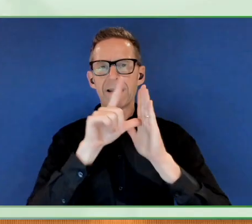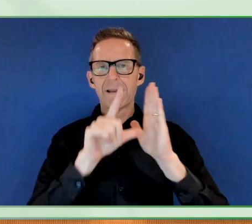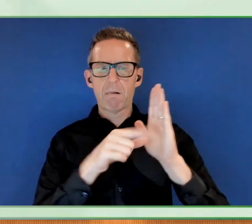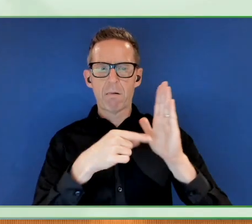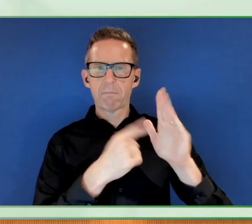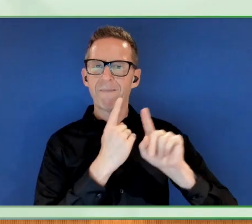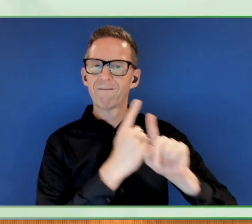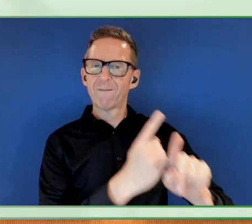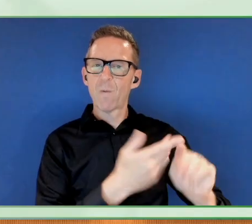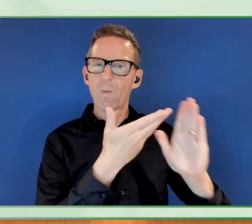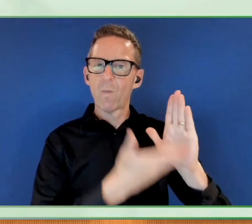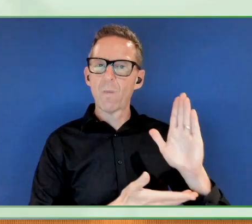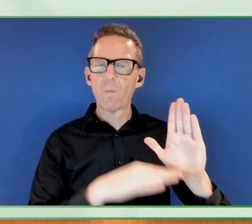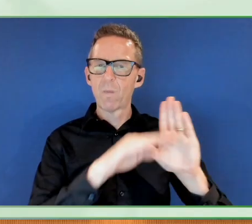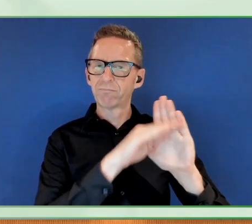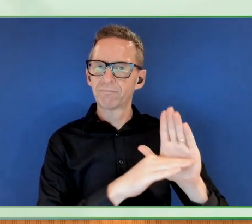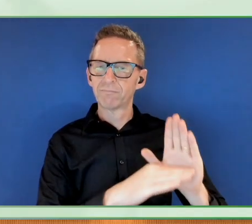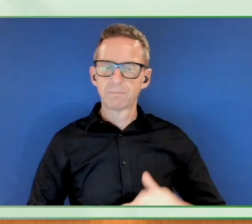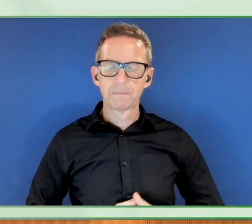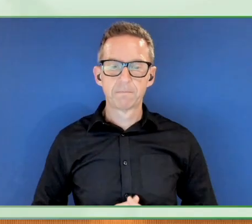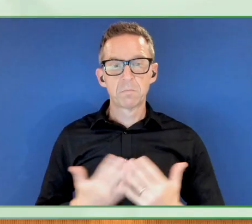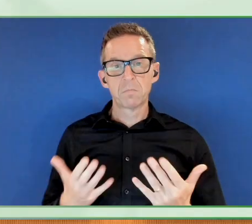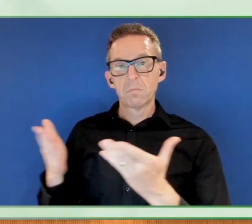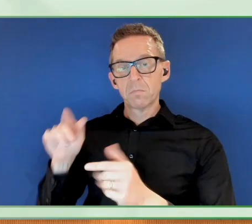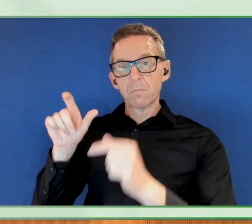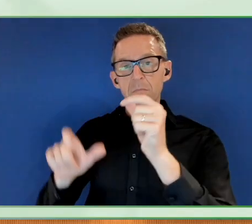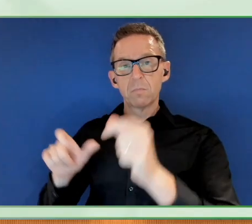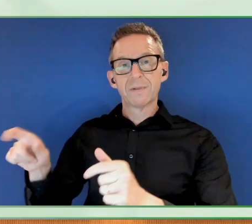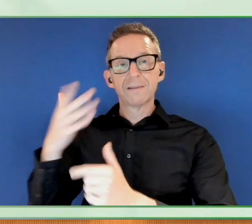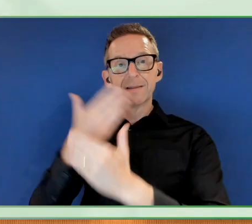with disabilities are among those groups who can